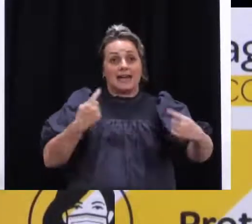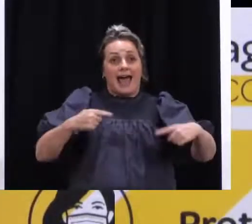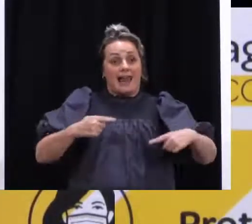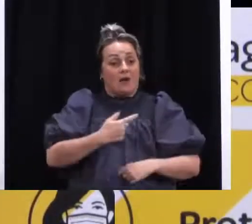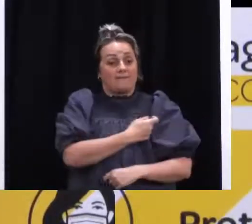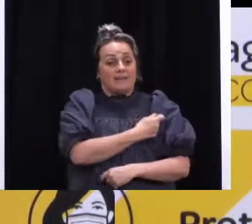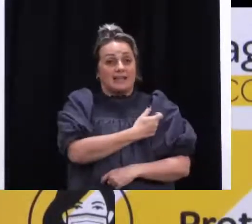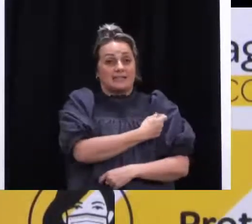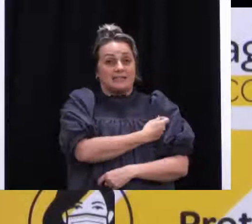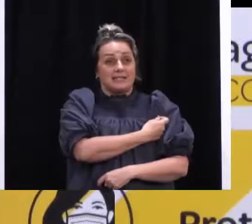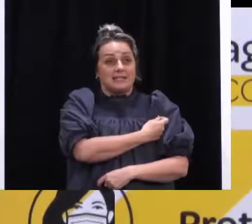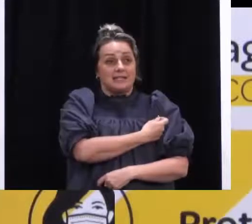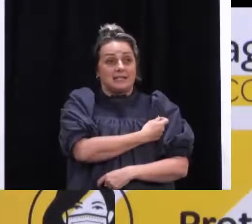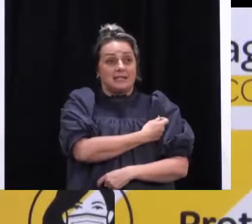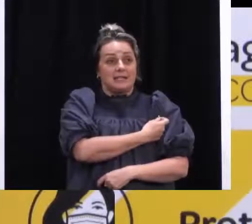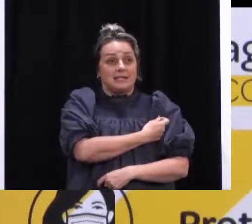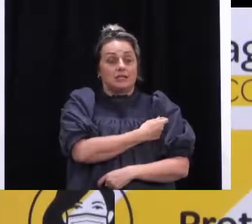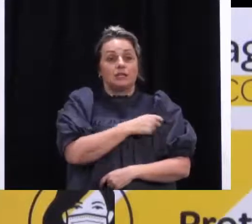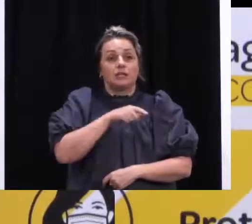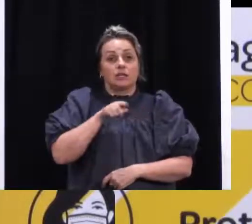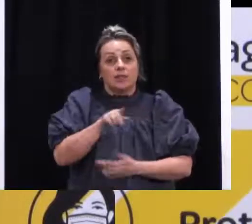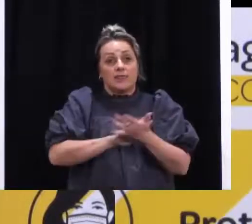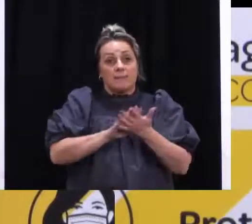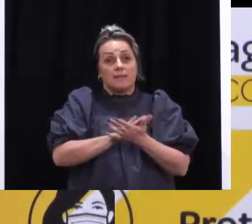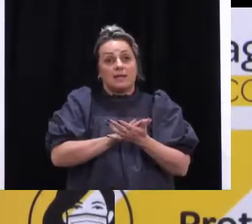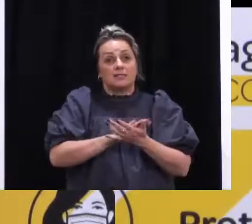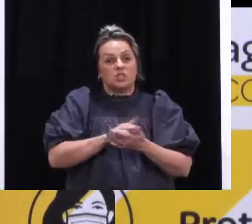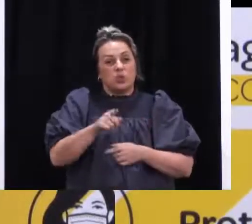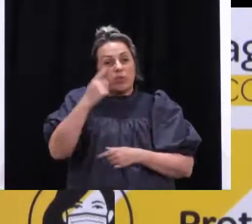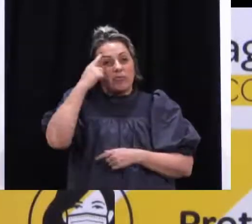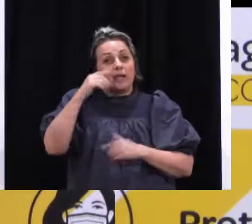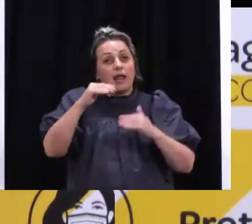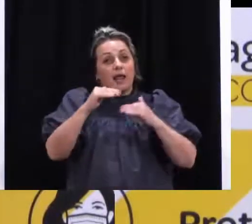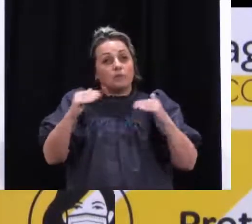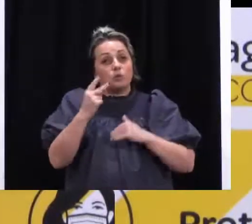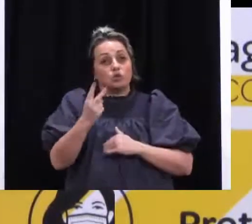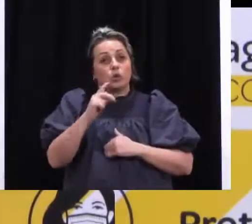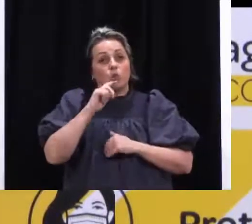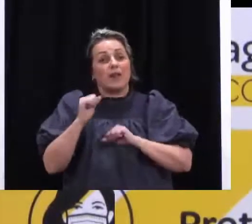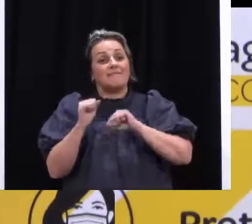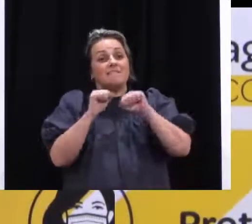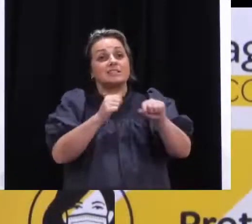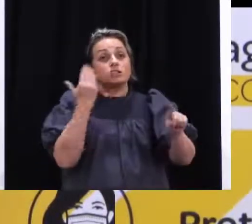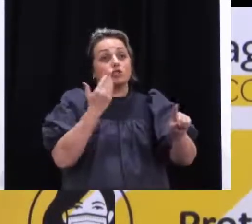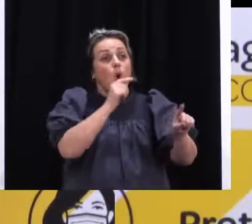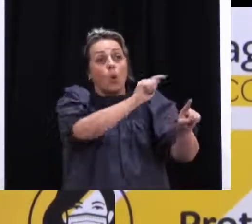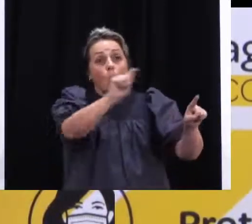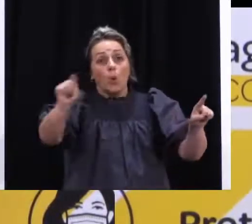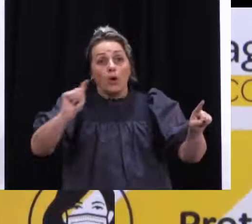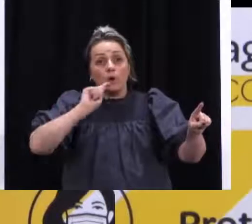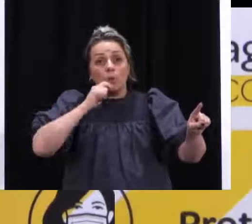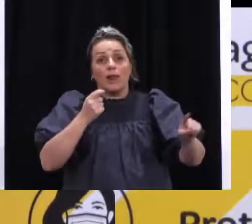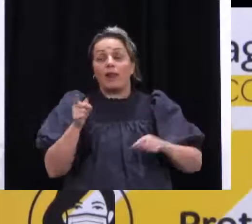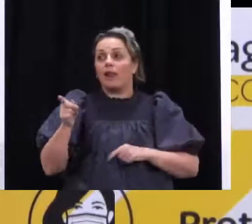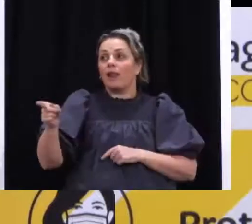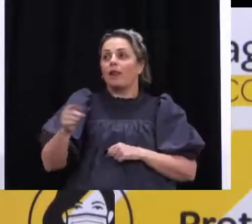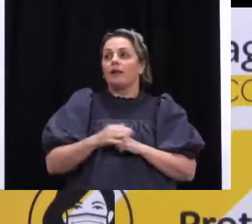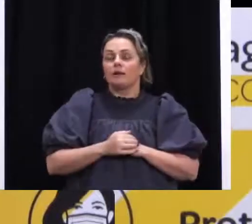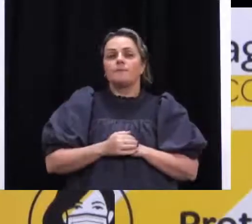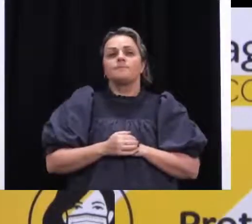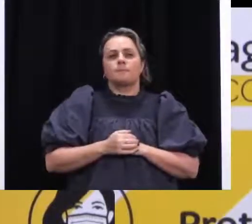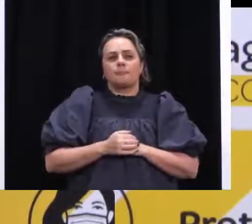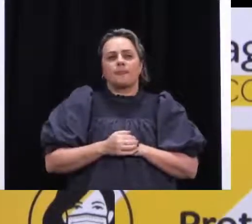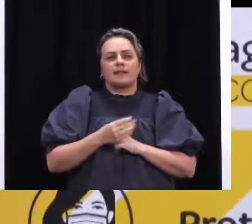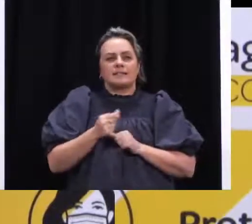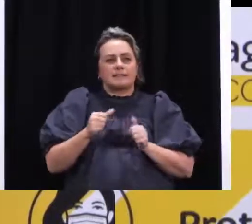2, are you looking at going into kura in schools to get young people vaccinated? There are some logistical challenges around using kura in